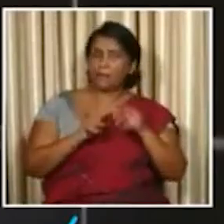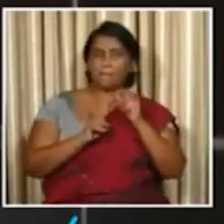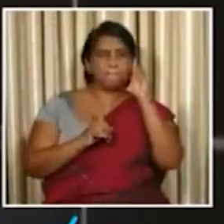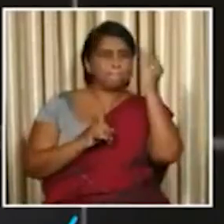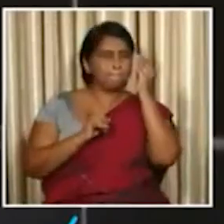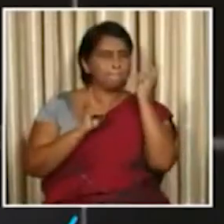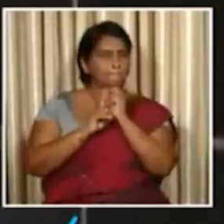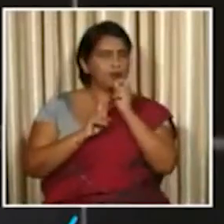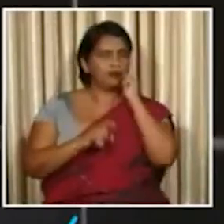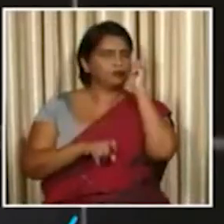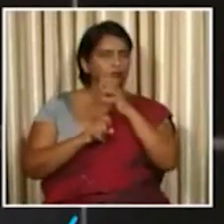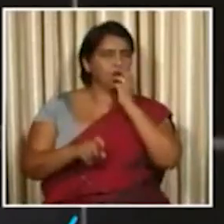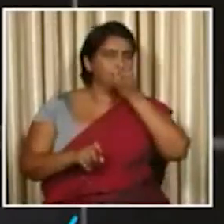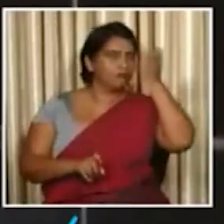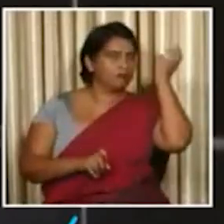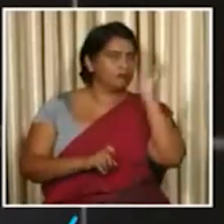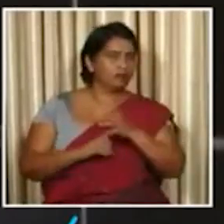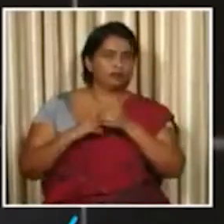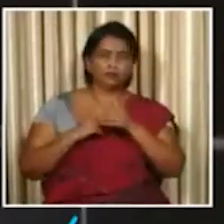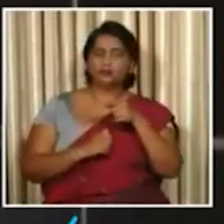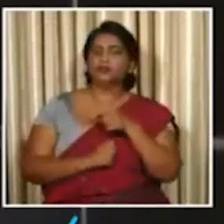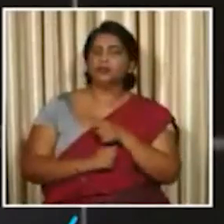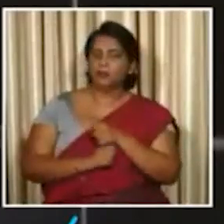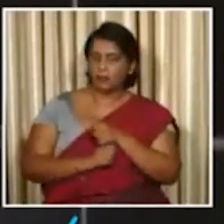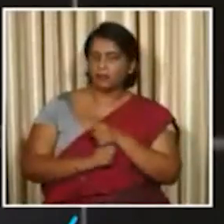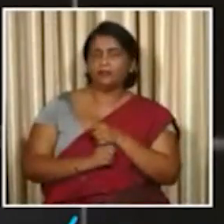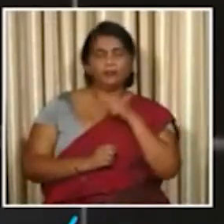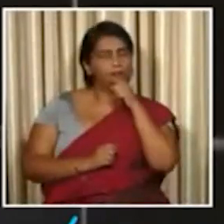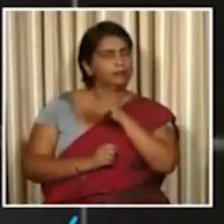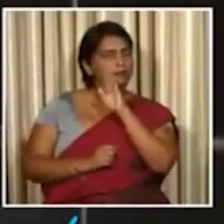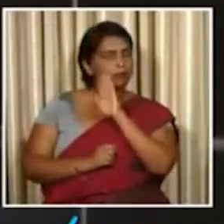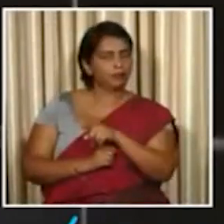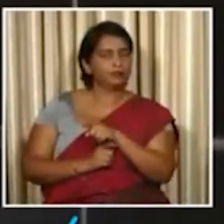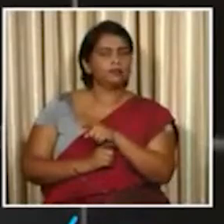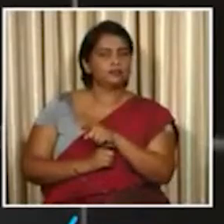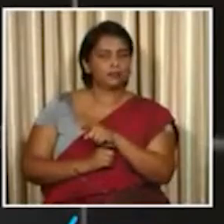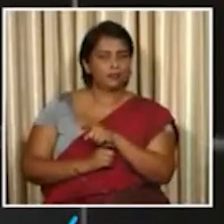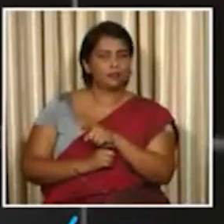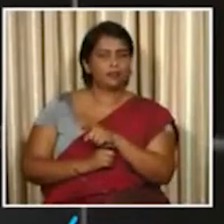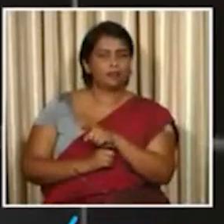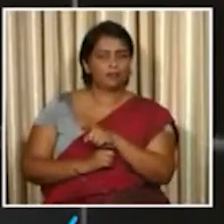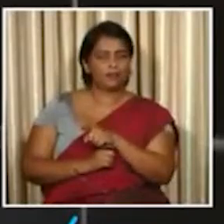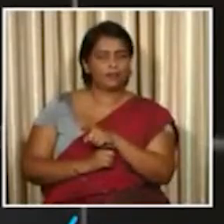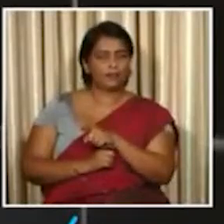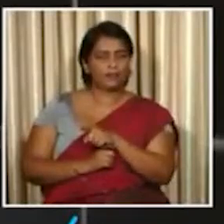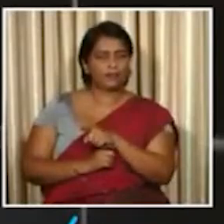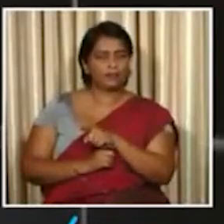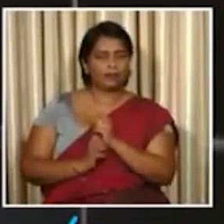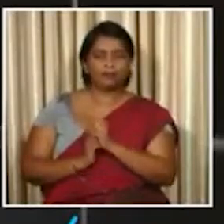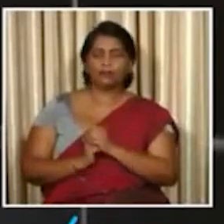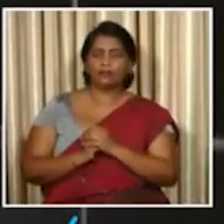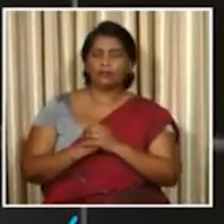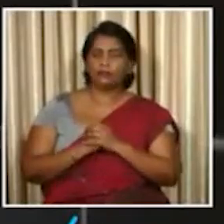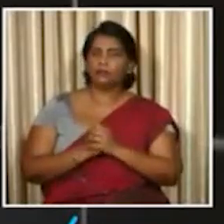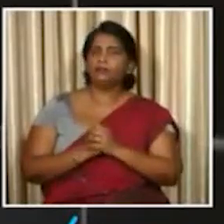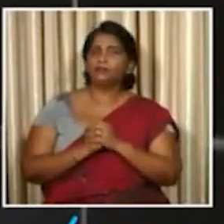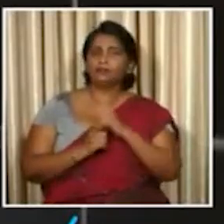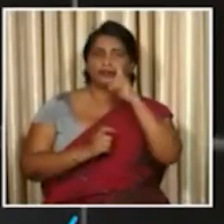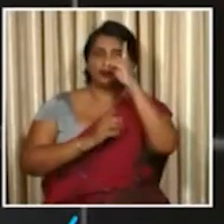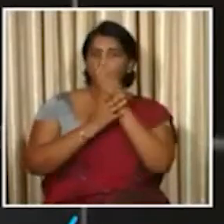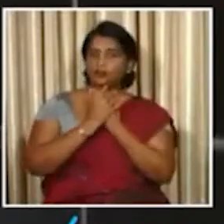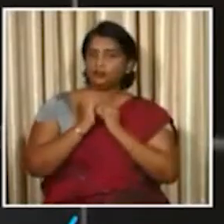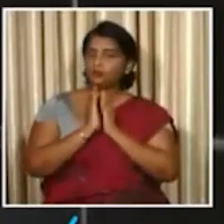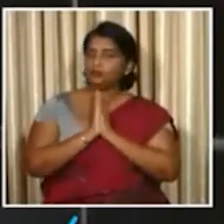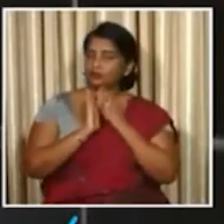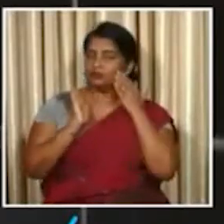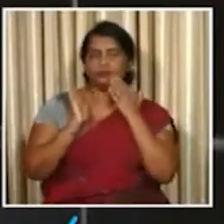taking their pre-dawn meal to start the fast. However, the reality is that the area they